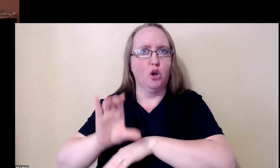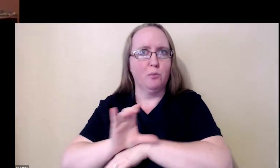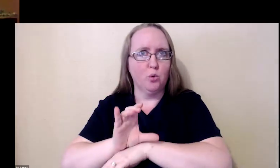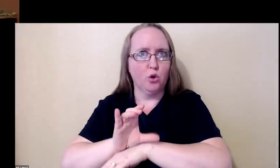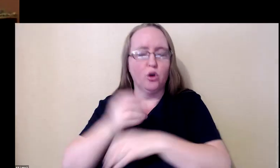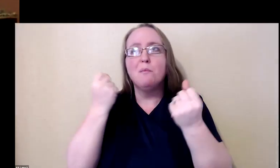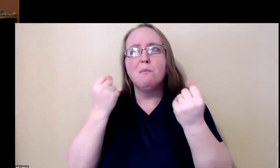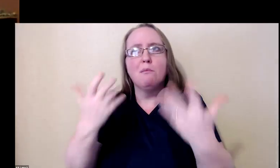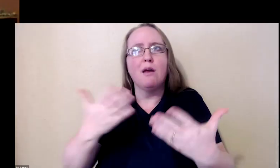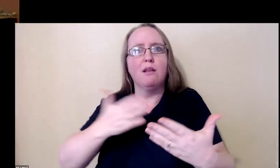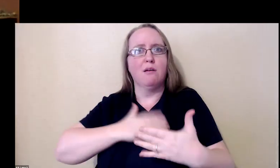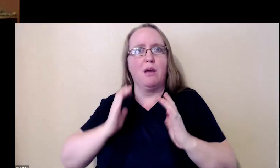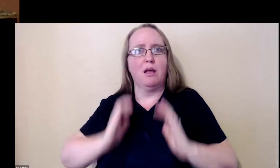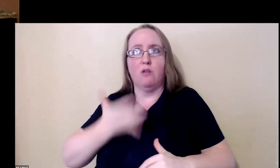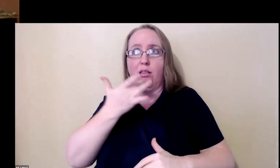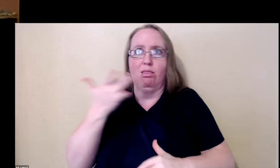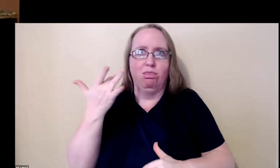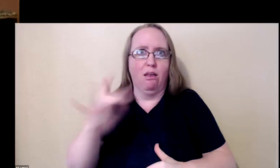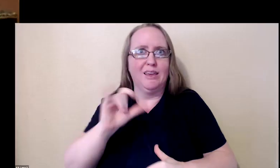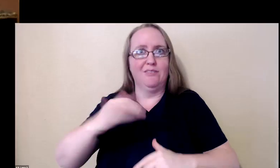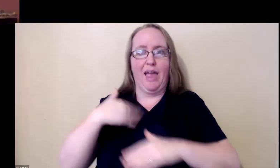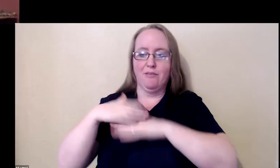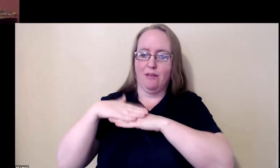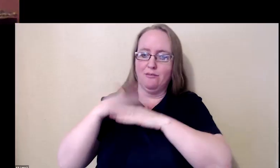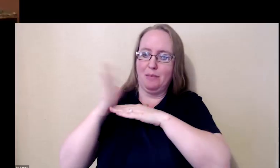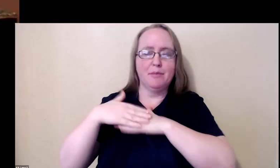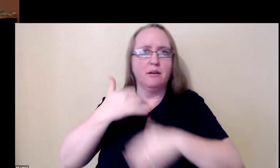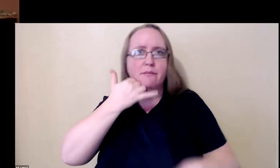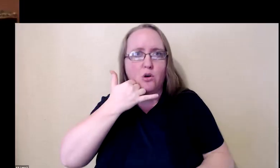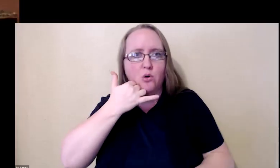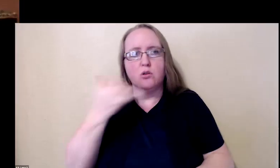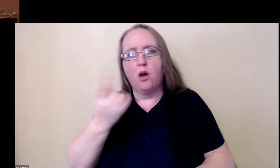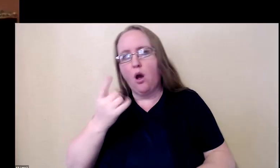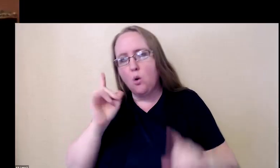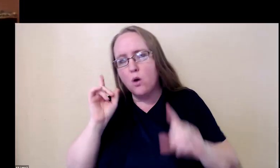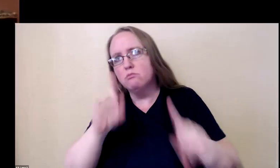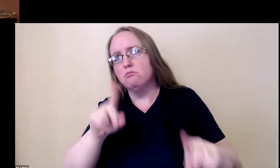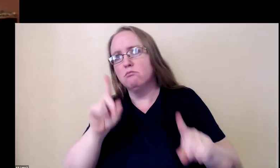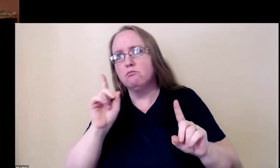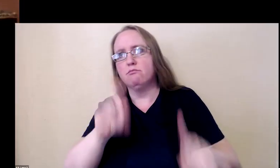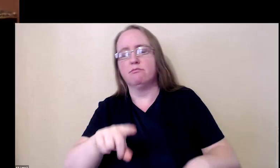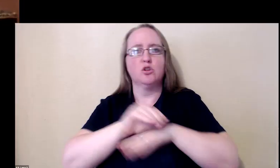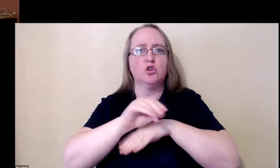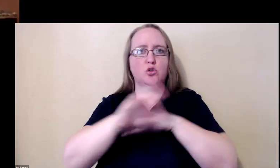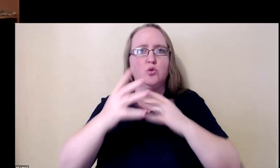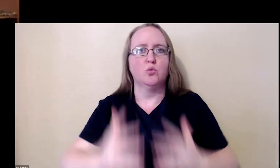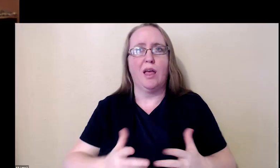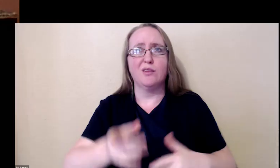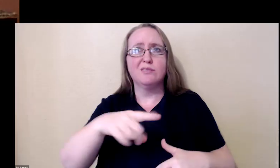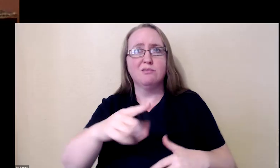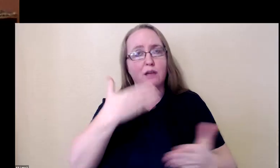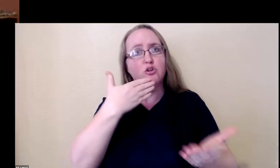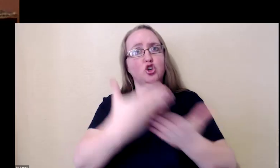clients are lucky if they have a flip phone, and so I'm always going back to counselors who are very